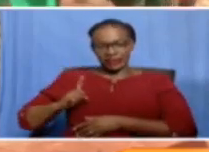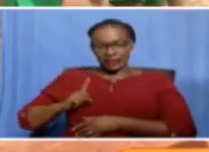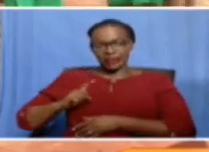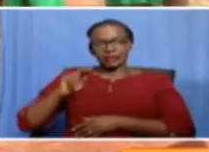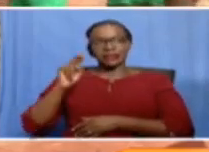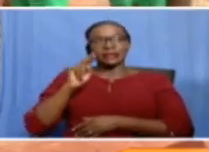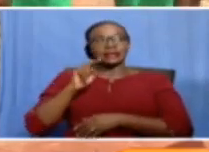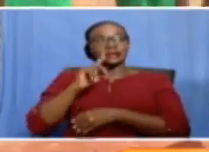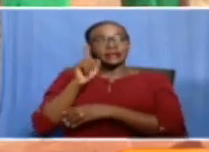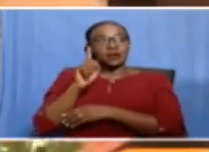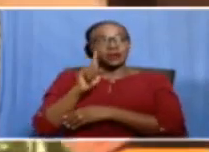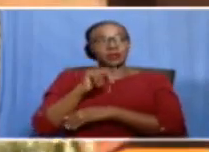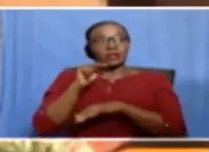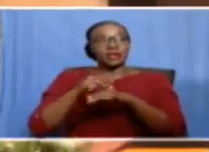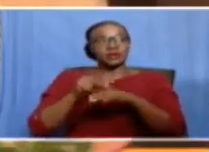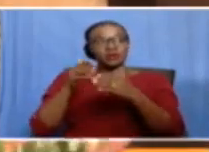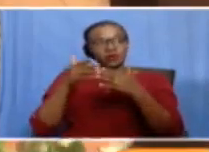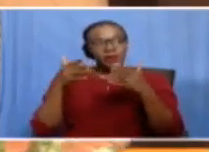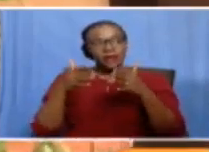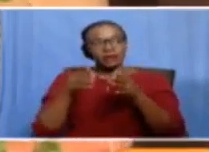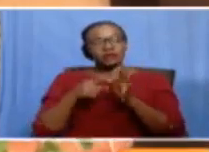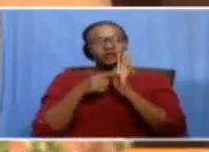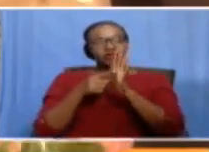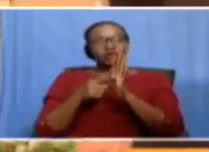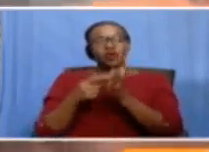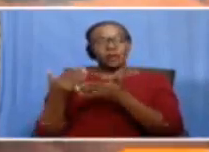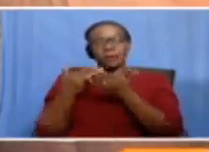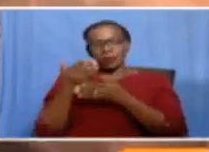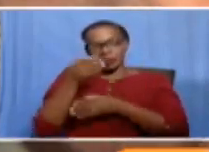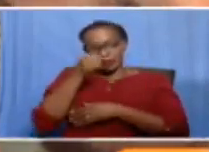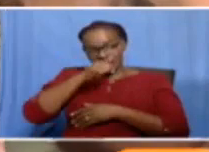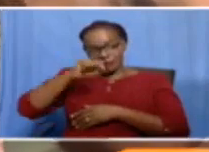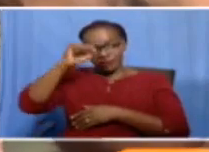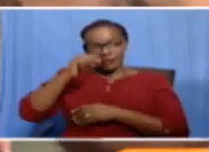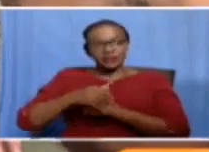she fed baby elephants at the David Sheldrick Center.